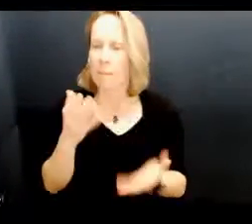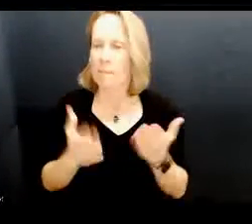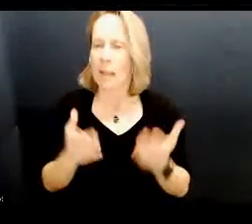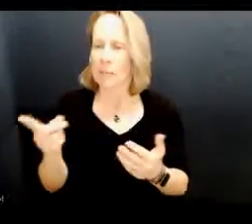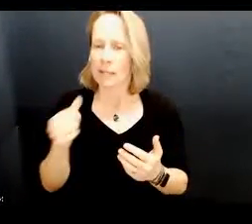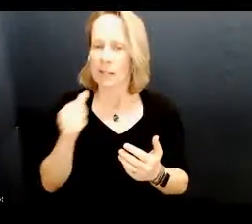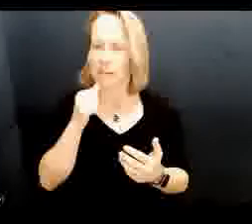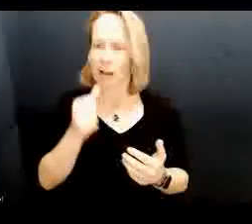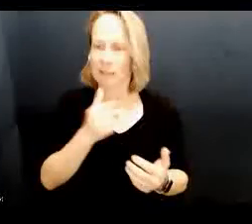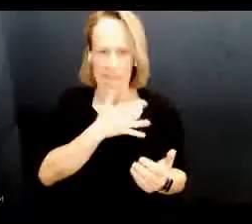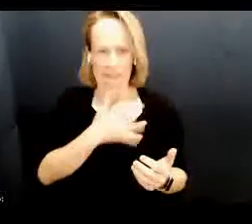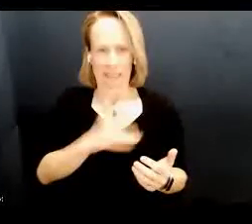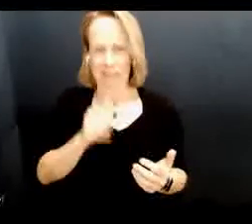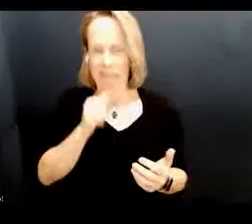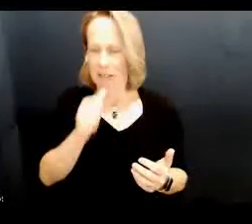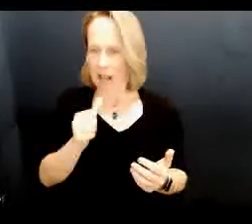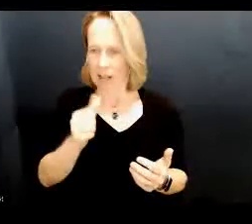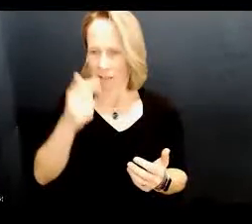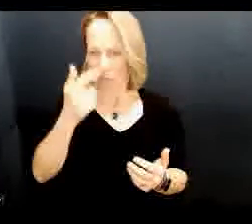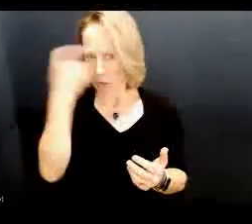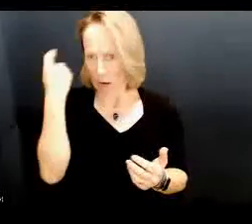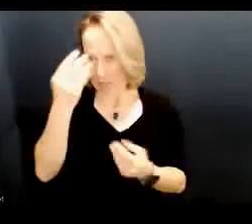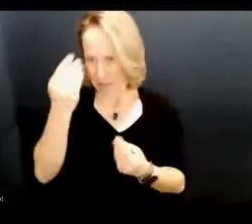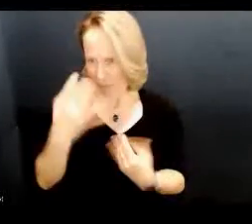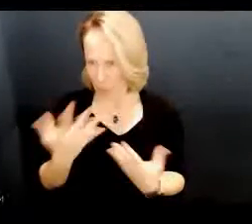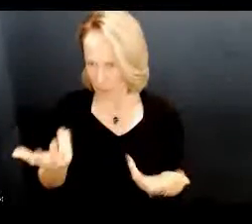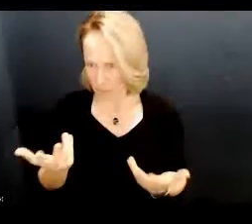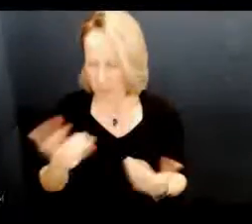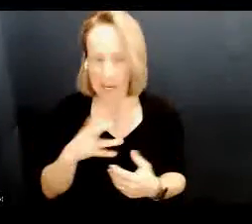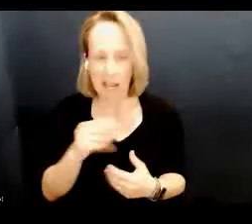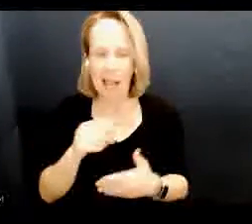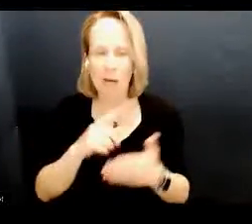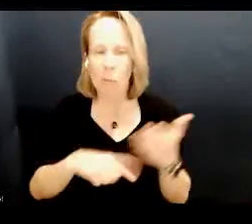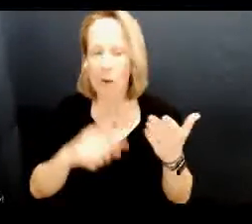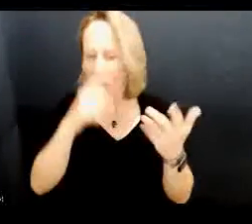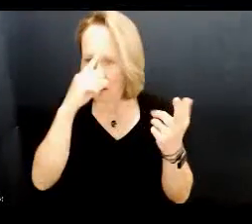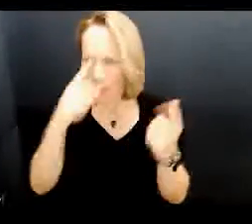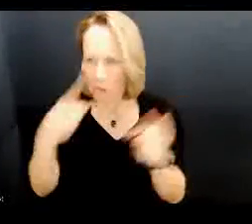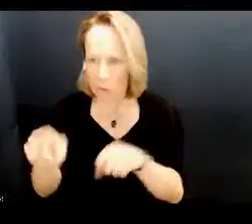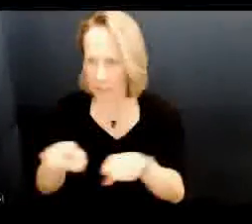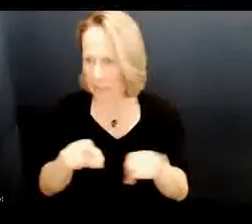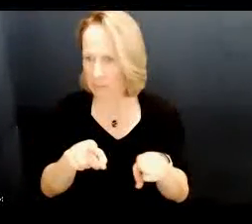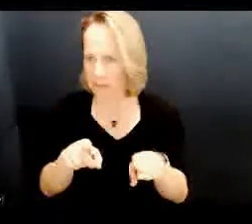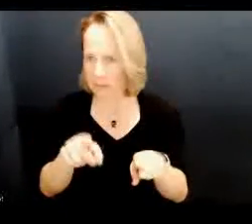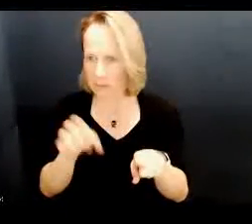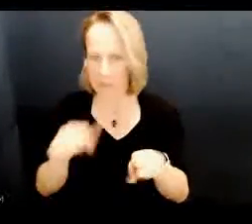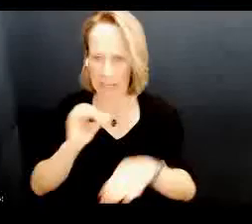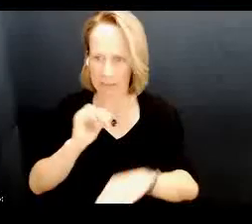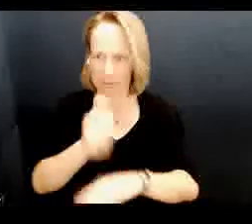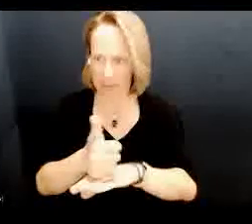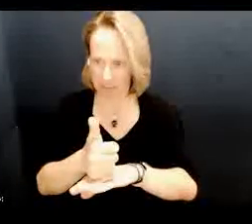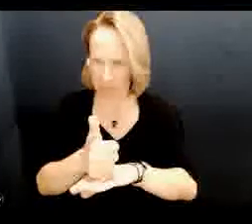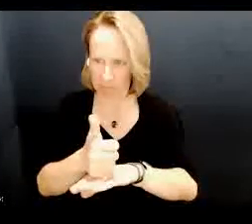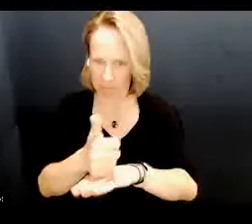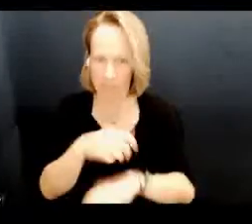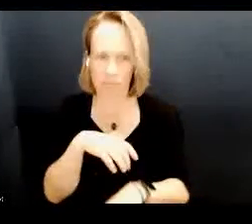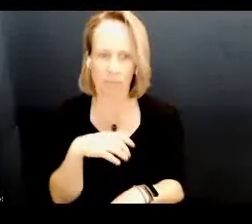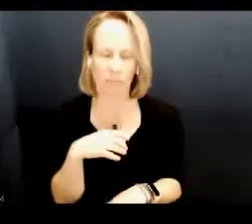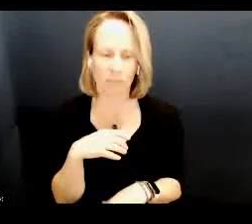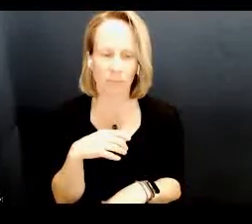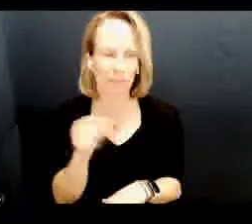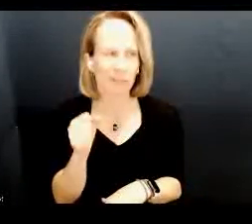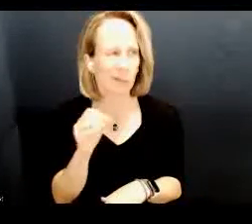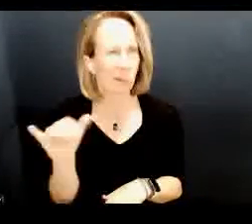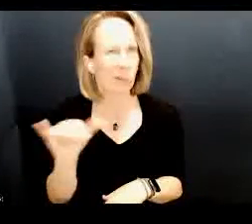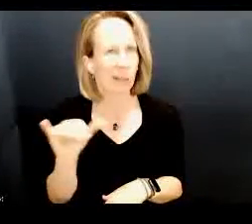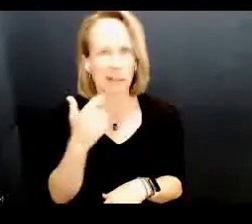adjustments. And what agreements can we make about moving forward with our response, right? So like I said before, something that might